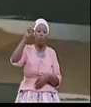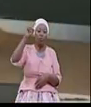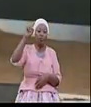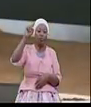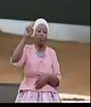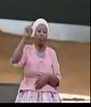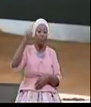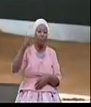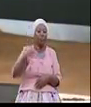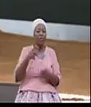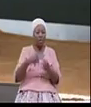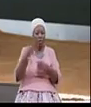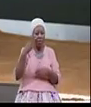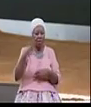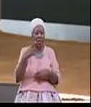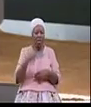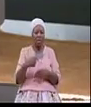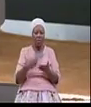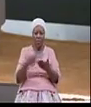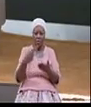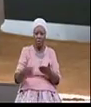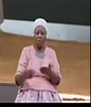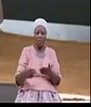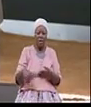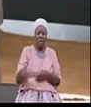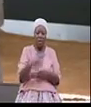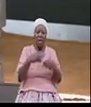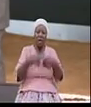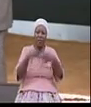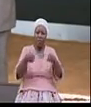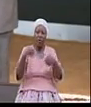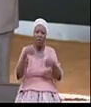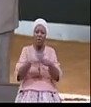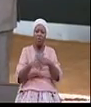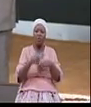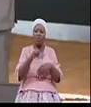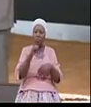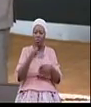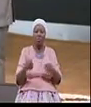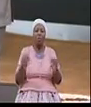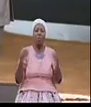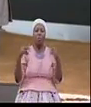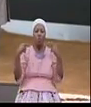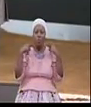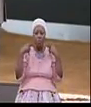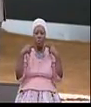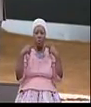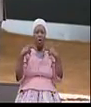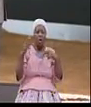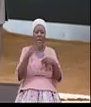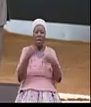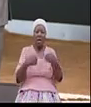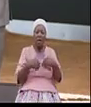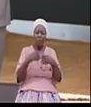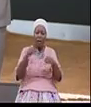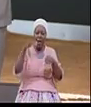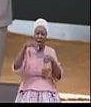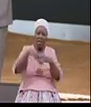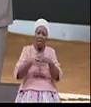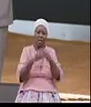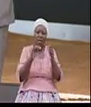consequence? They had gone into unequal yoke. They had gone into